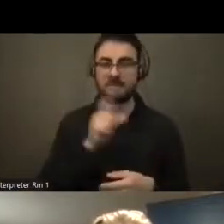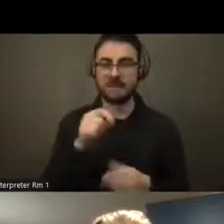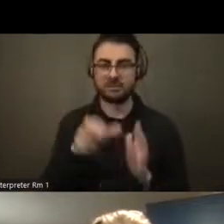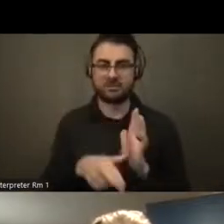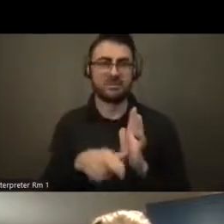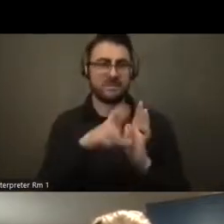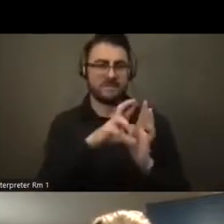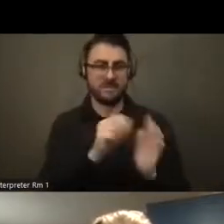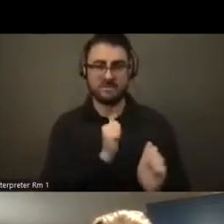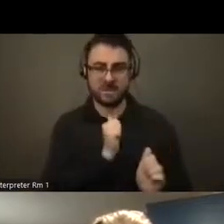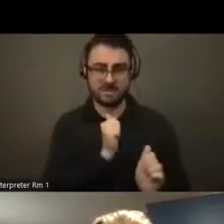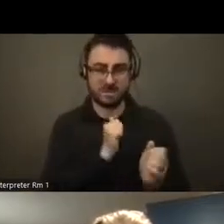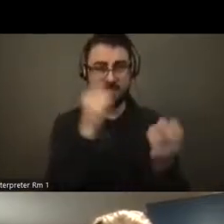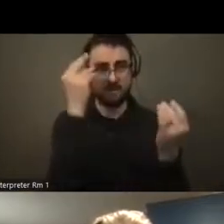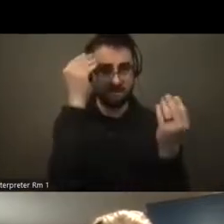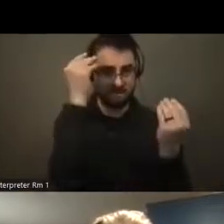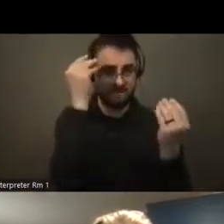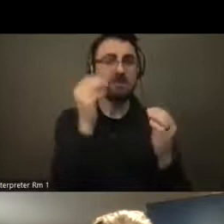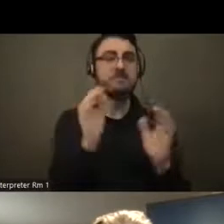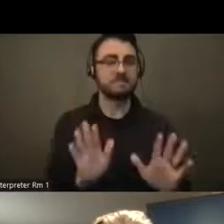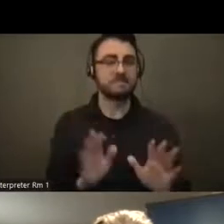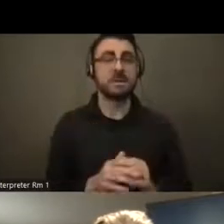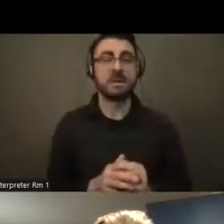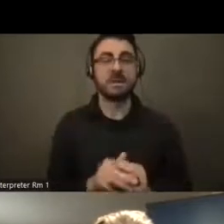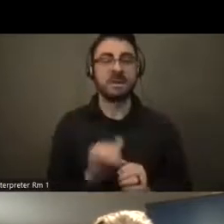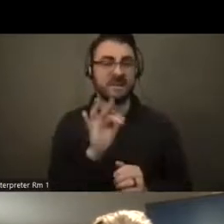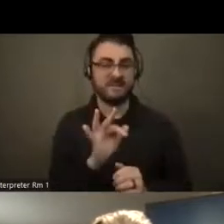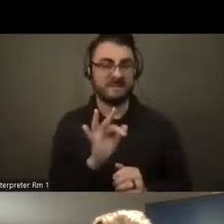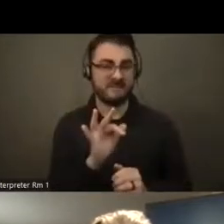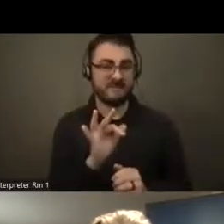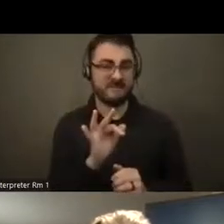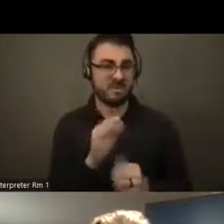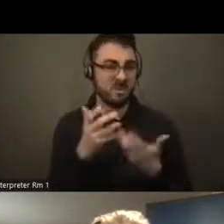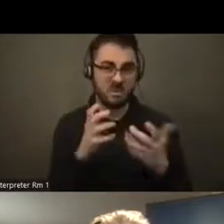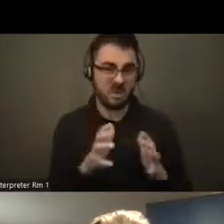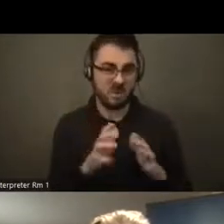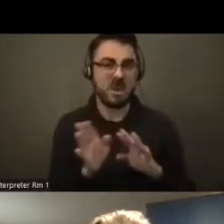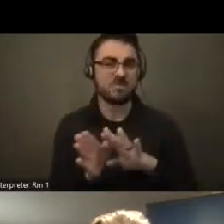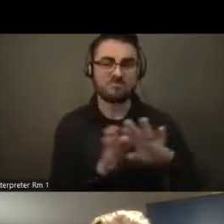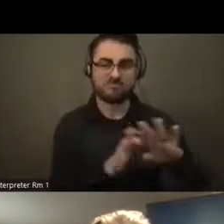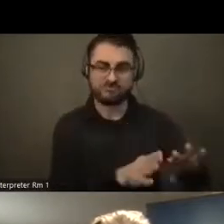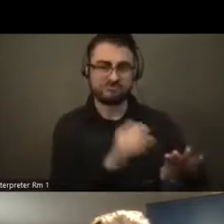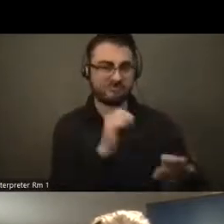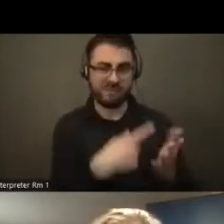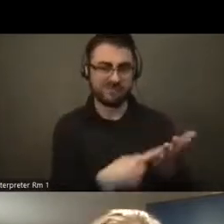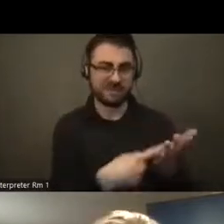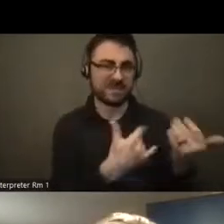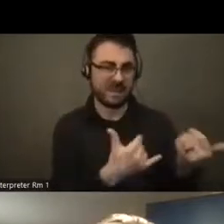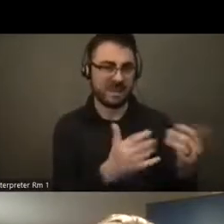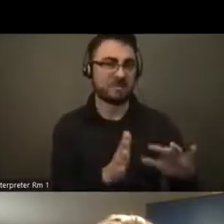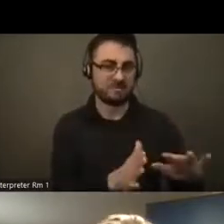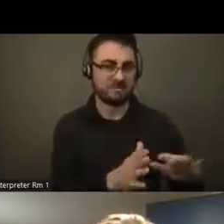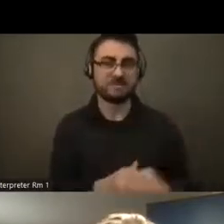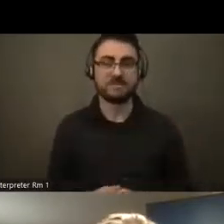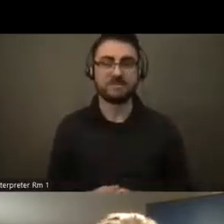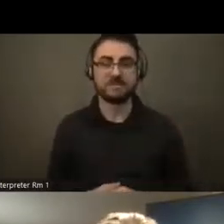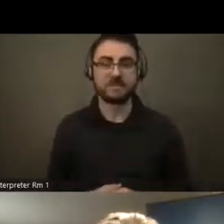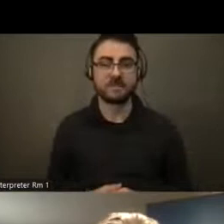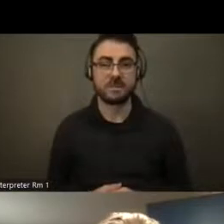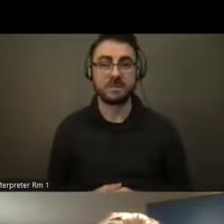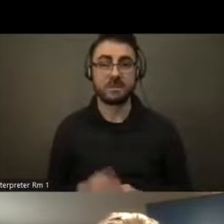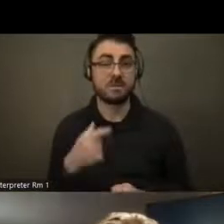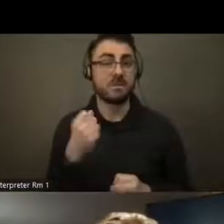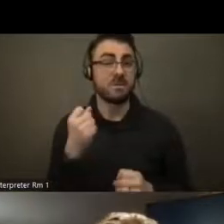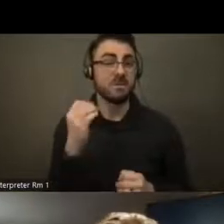But unless you want it, I'll just put that to the side. And so I thought I would